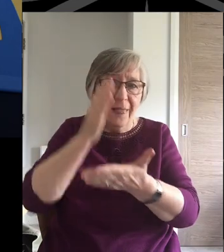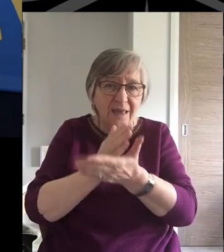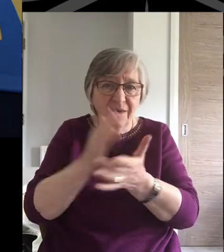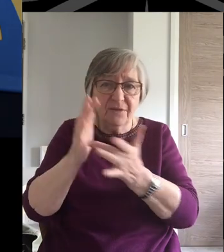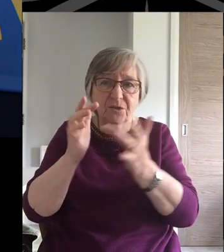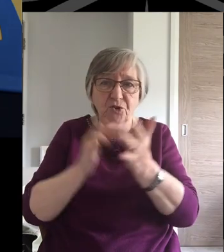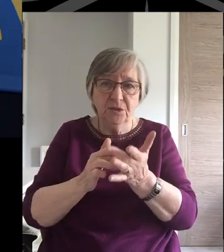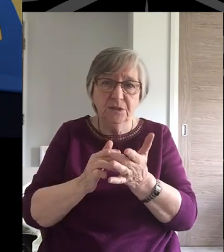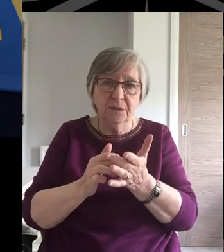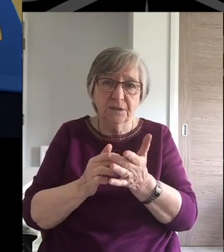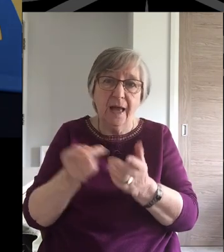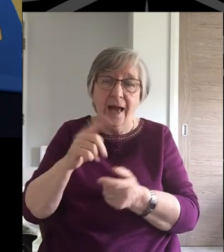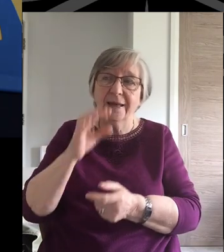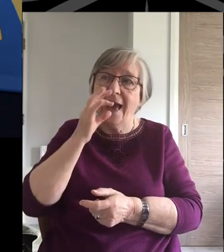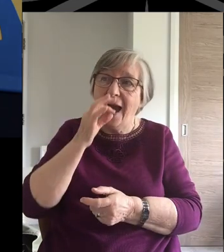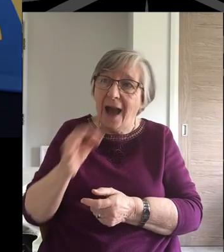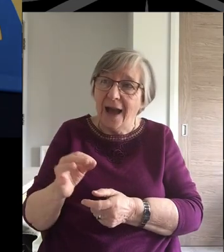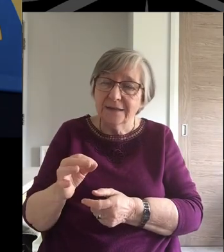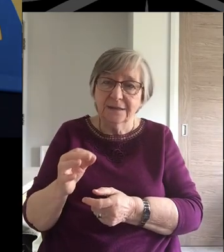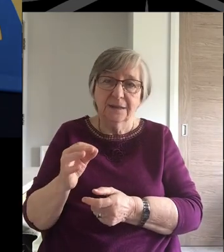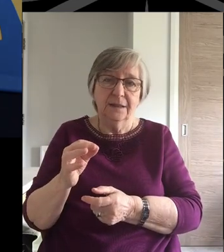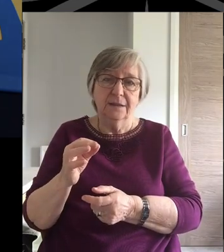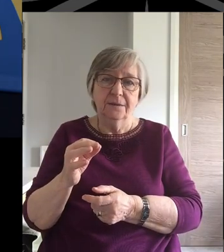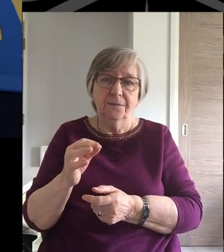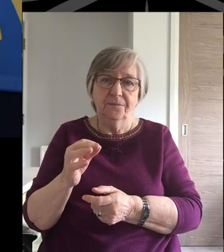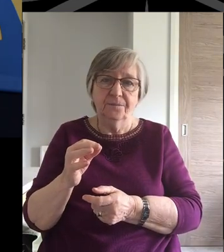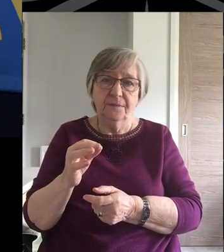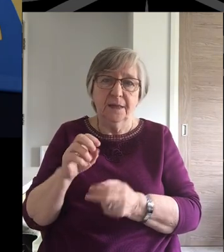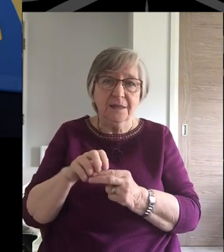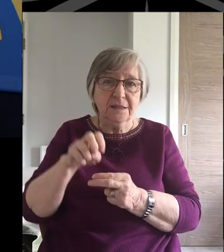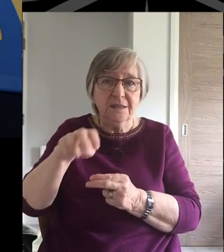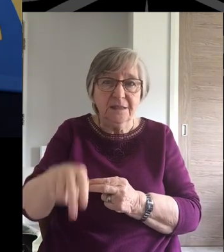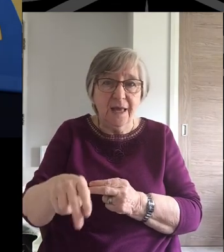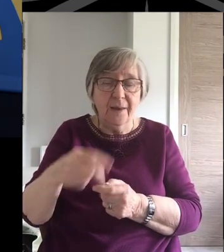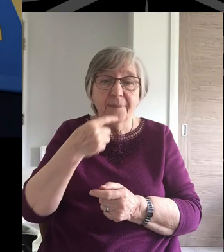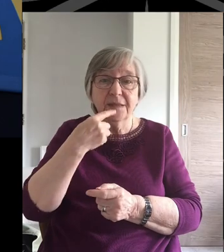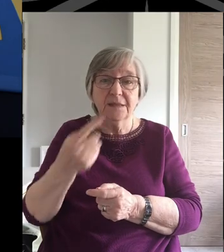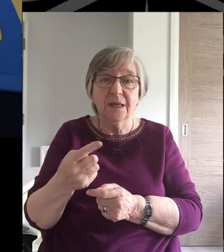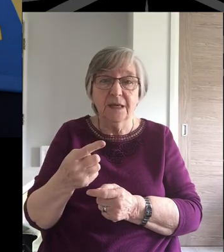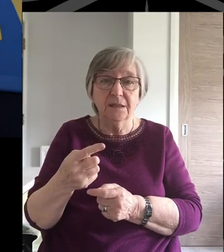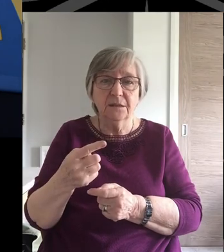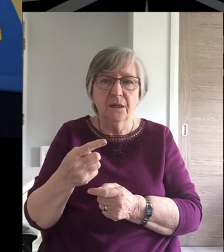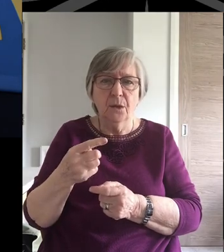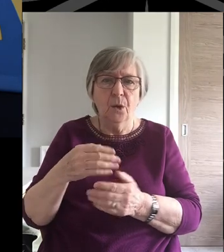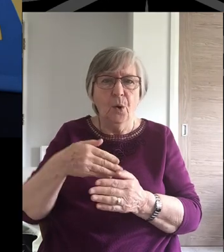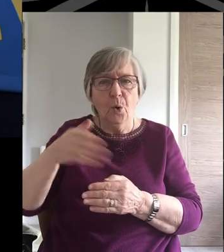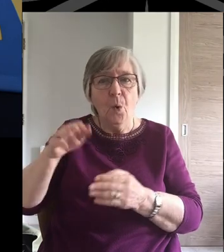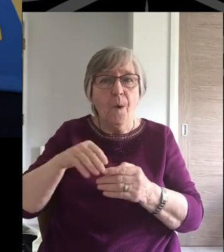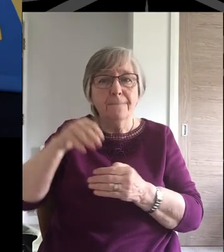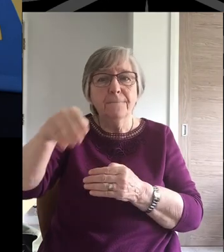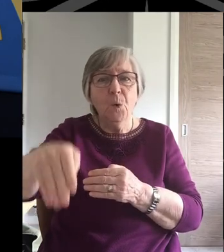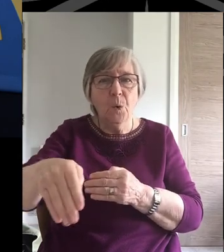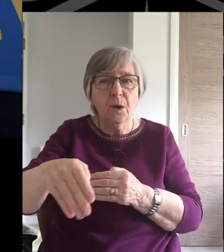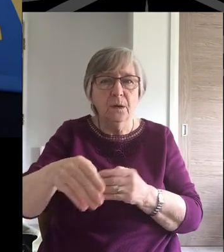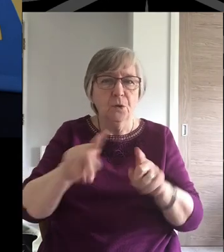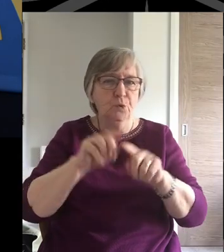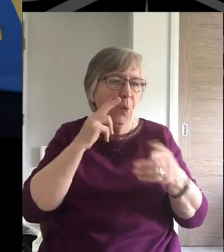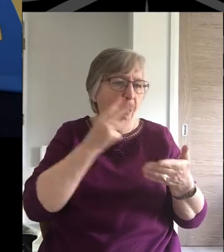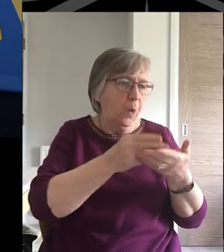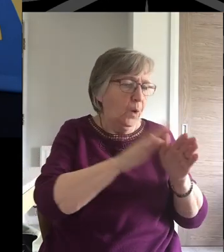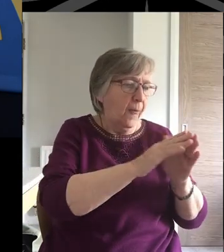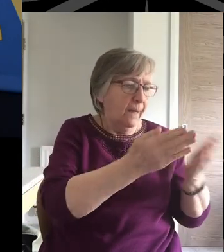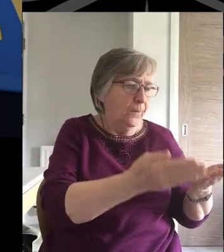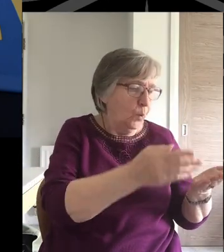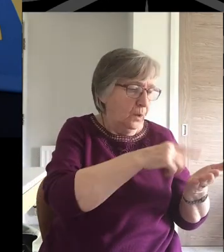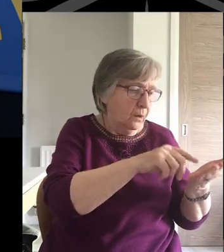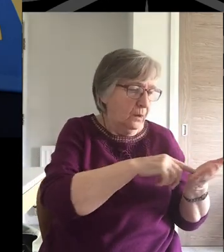him at his word and asking. It's the step that says, go beyond the recipes of the cookery book